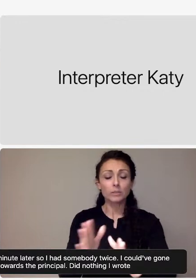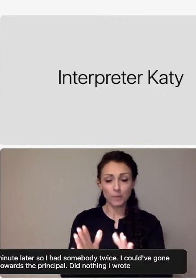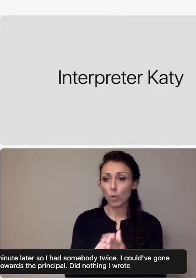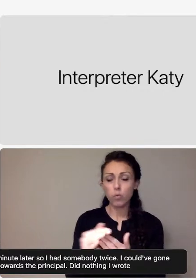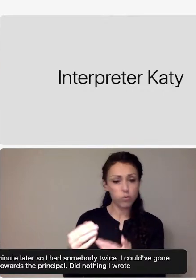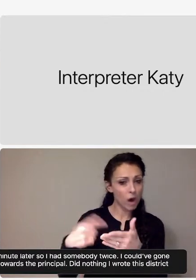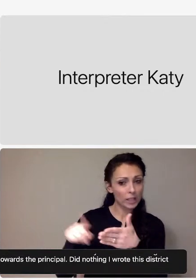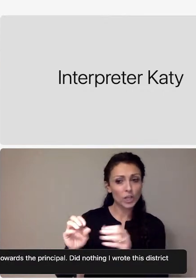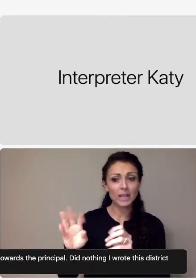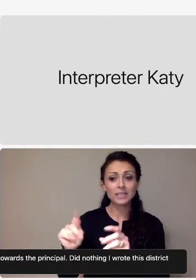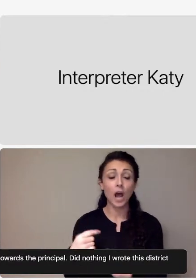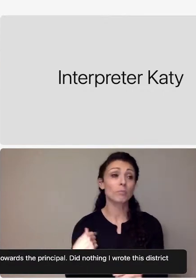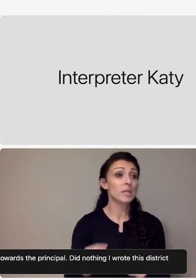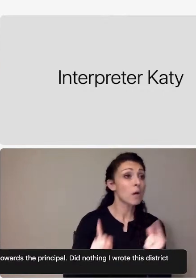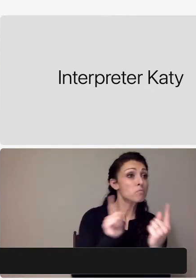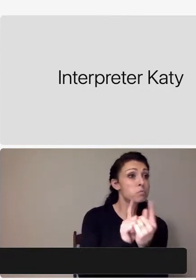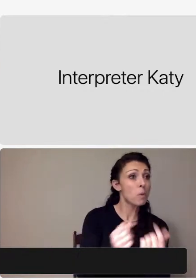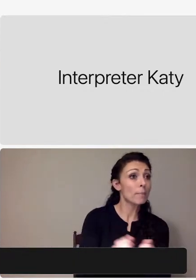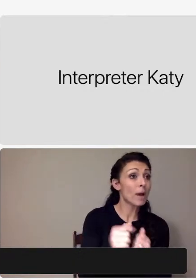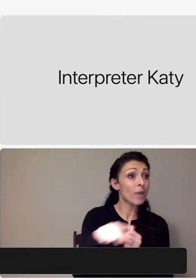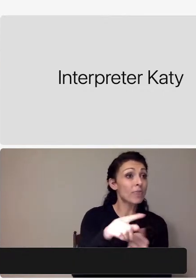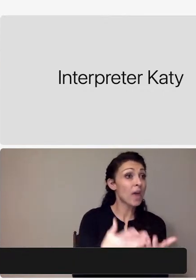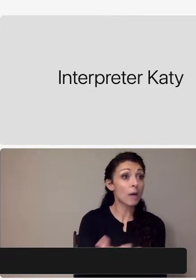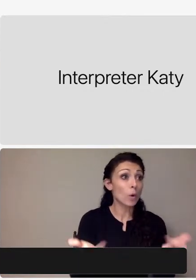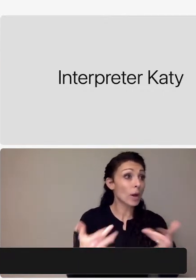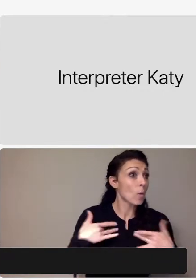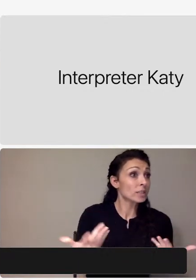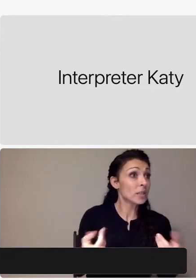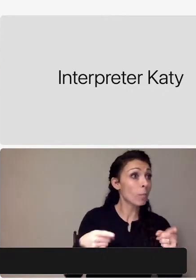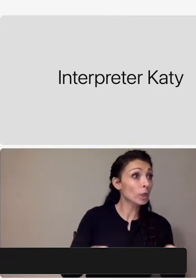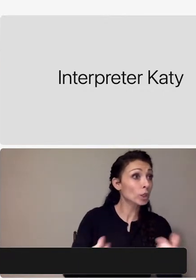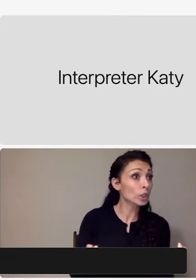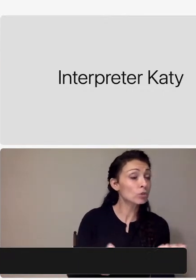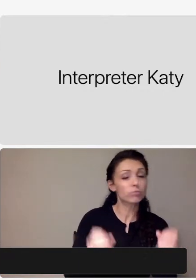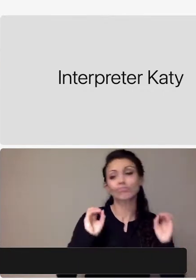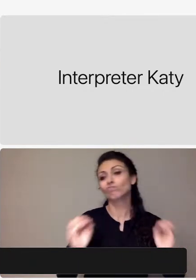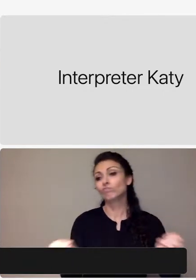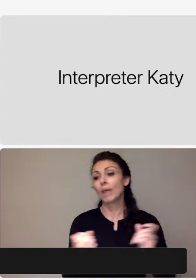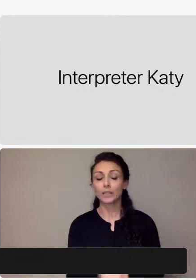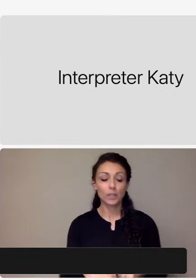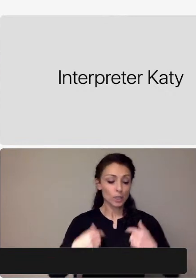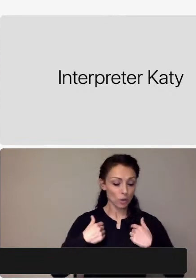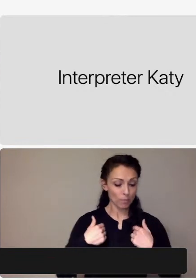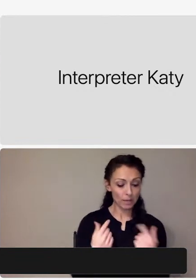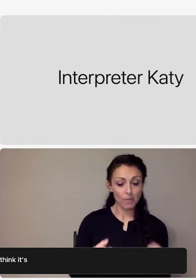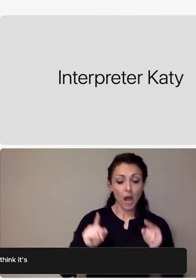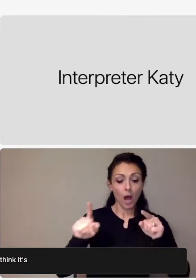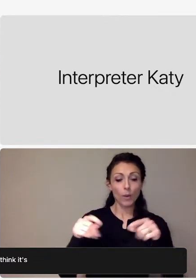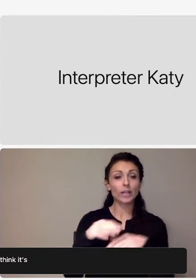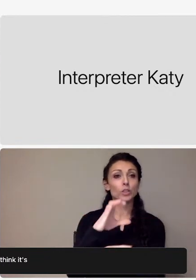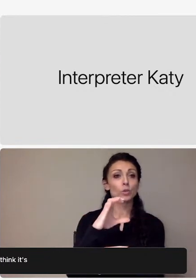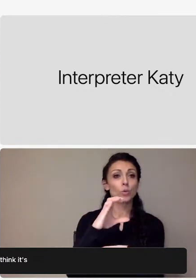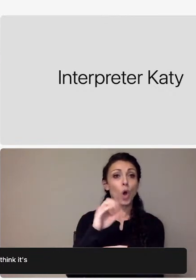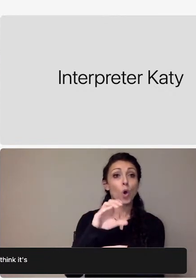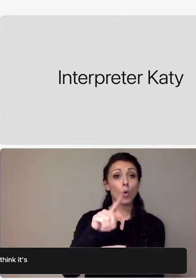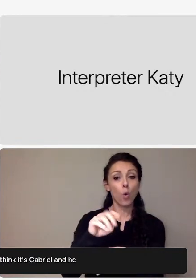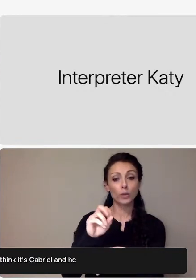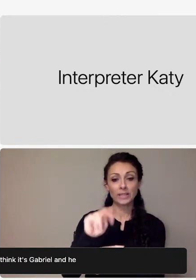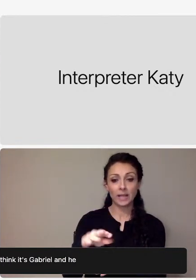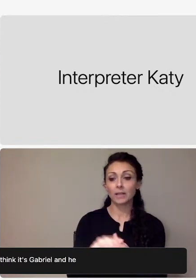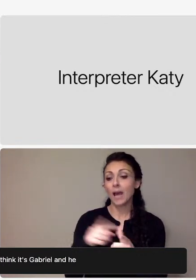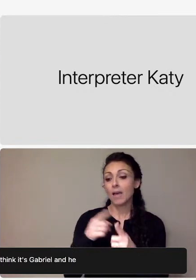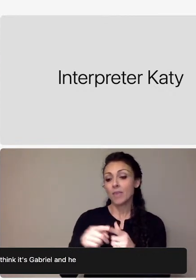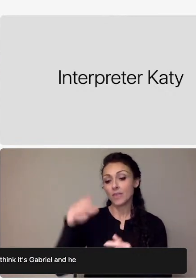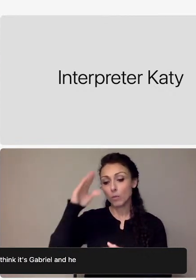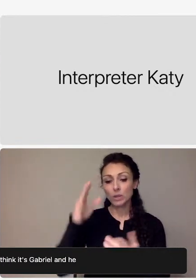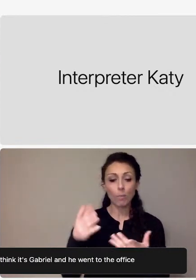a student i was at colton high school i had a hispanic male student i have his first name i think it's gabriel and he went to the offices and leiden